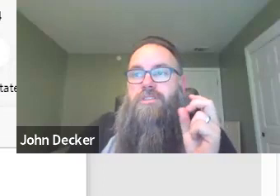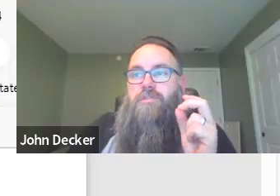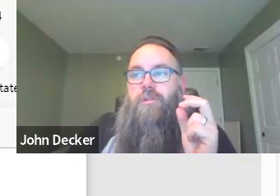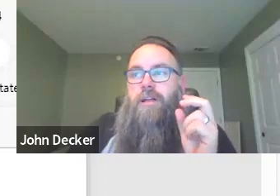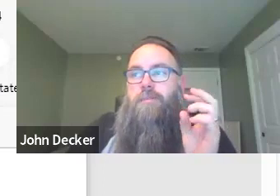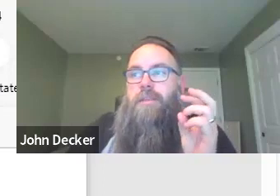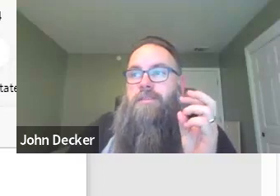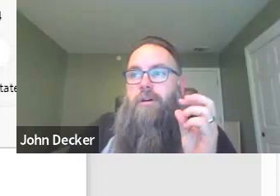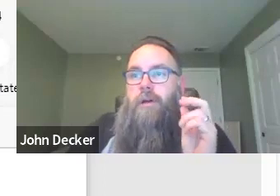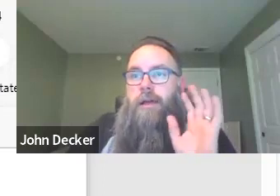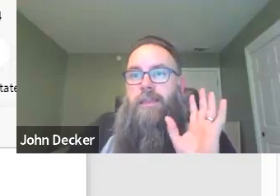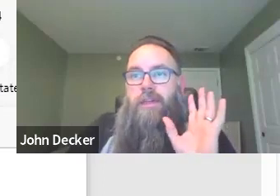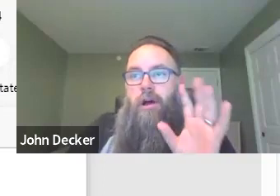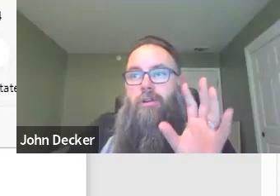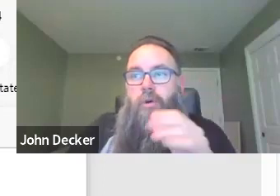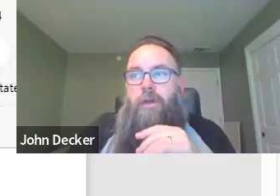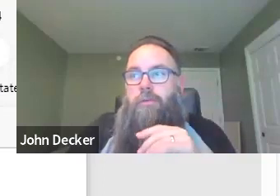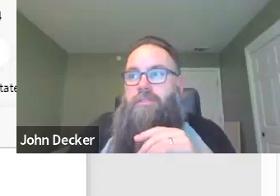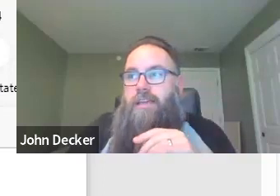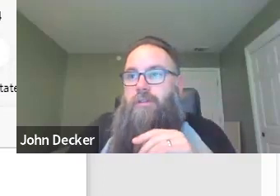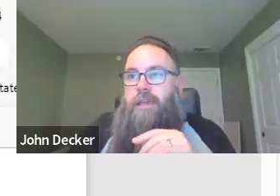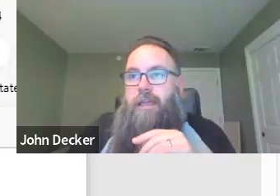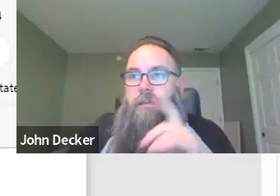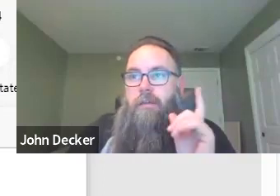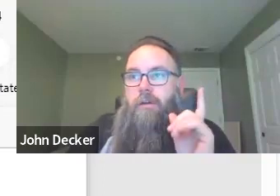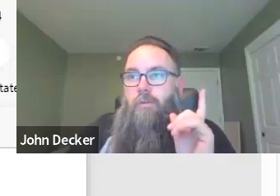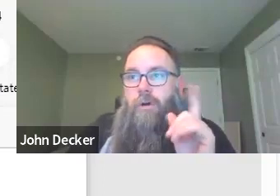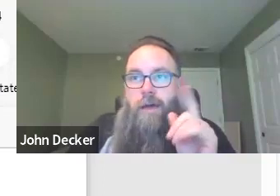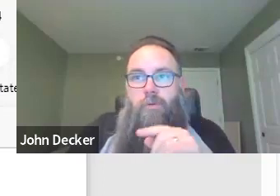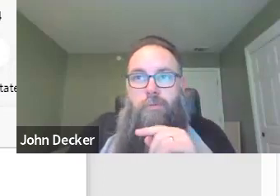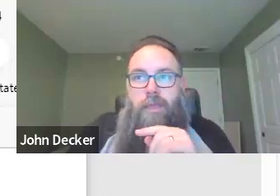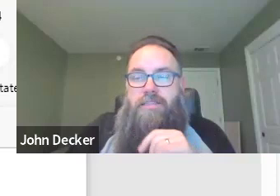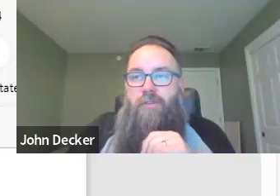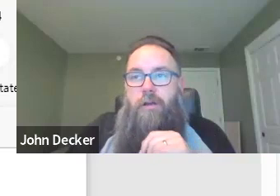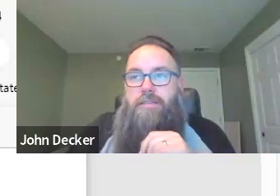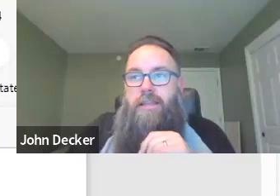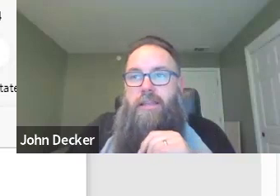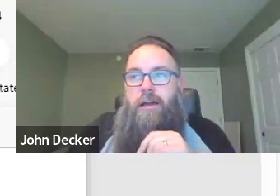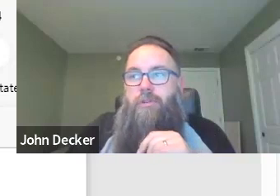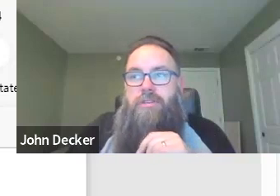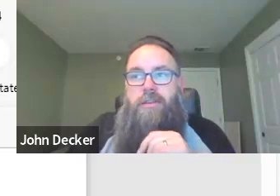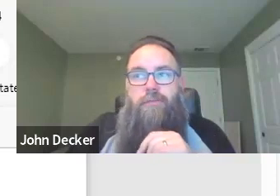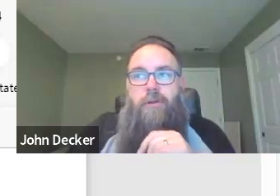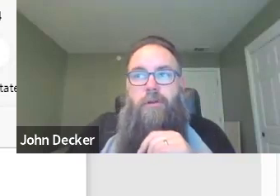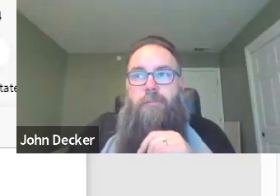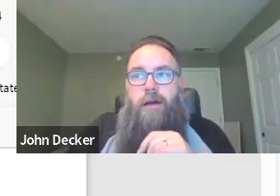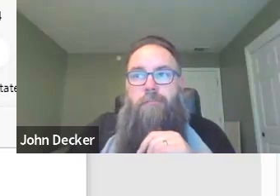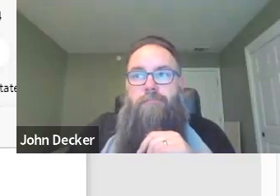coordinator positions were developed. And so I think ongoing, we will take a look at what that will mean as far as getting